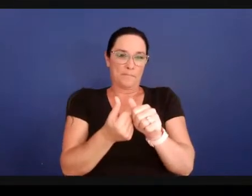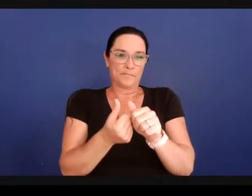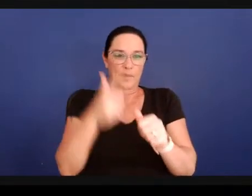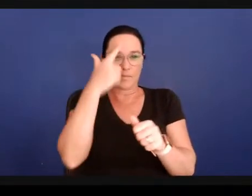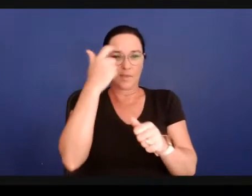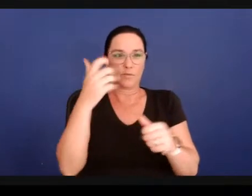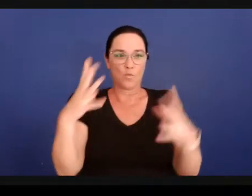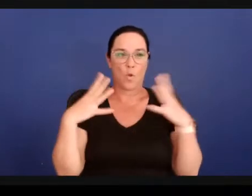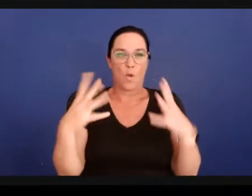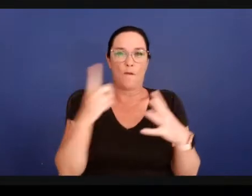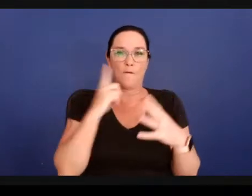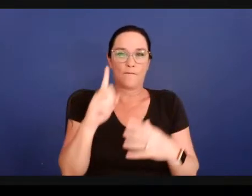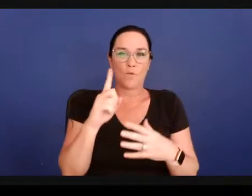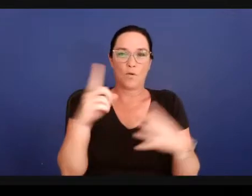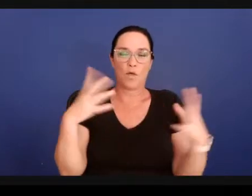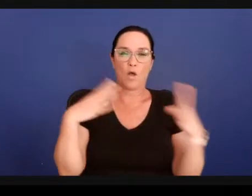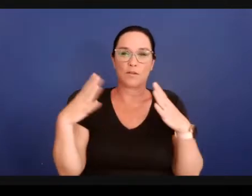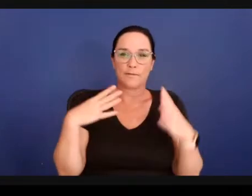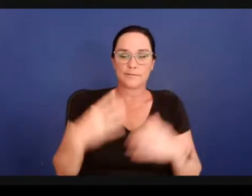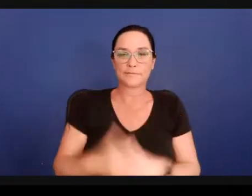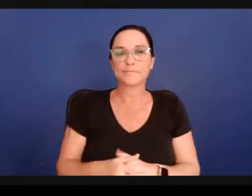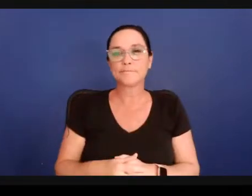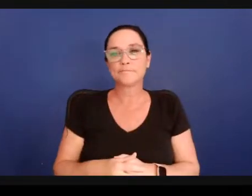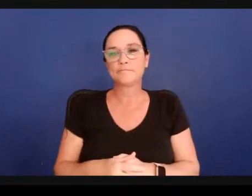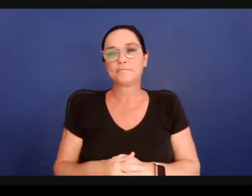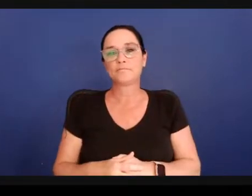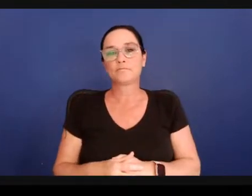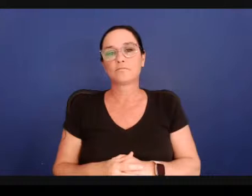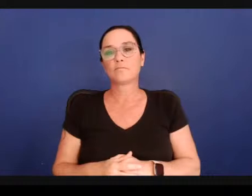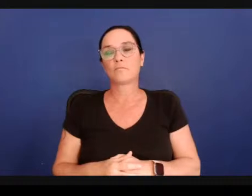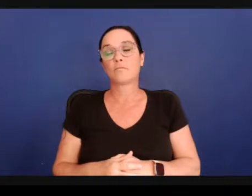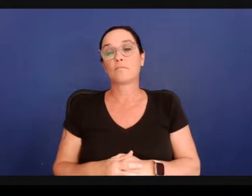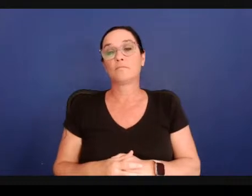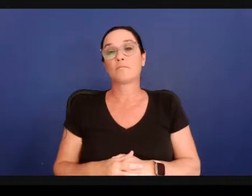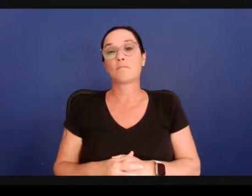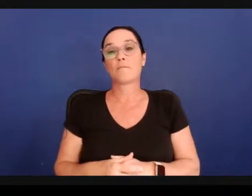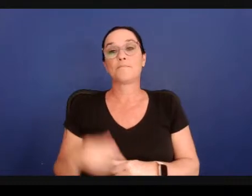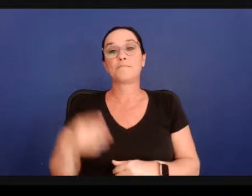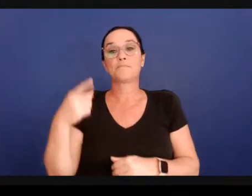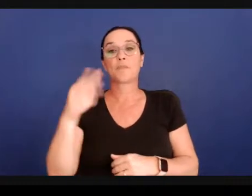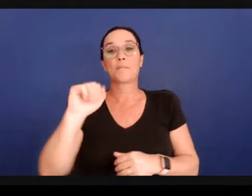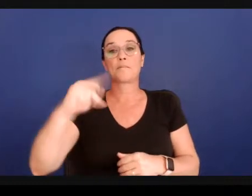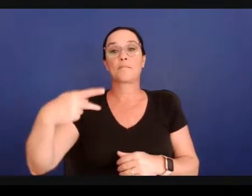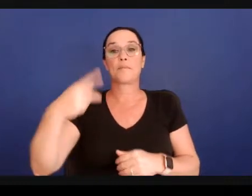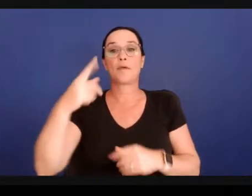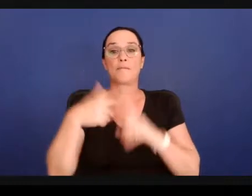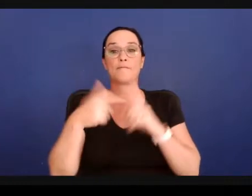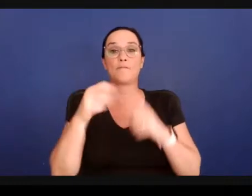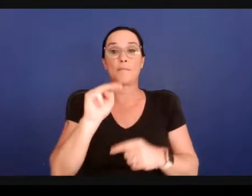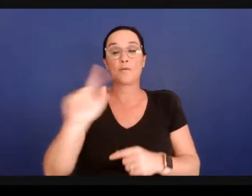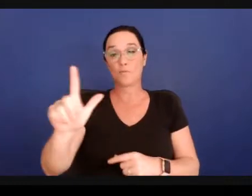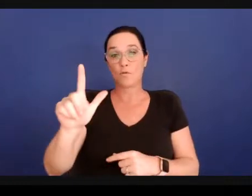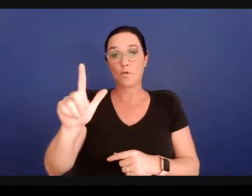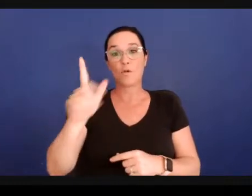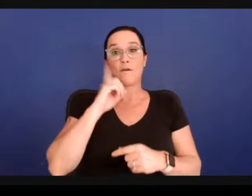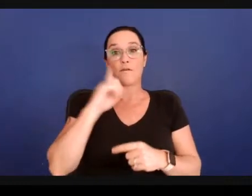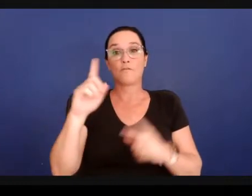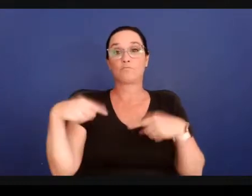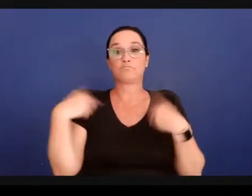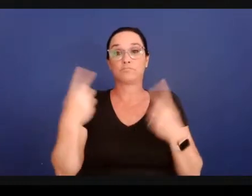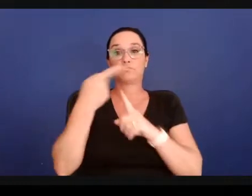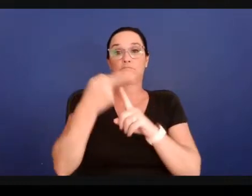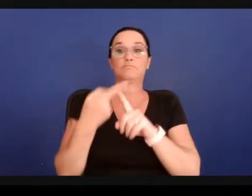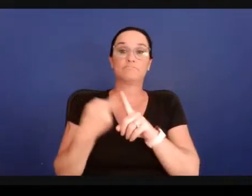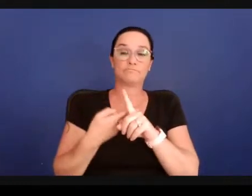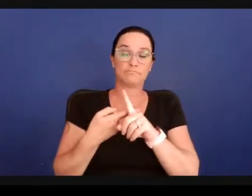here, along with the volcano too. So this is a map for Mauna Loa for earthquakes for the past month. We did have